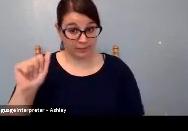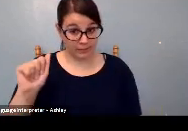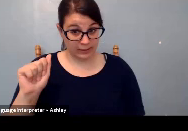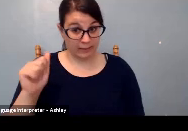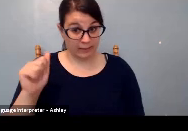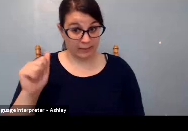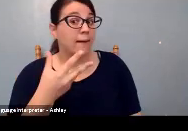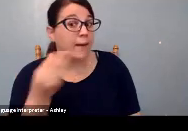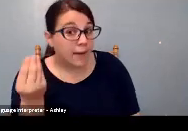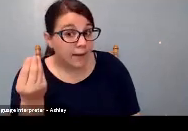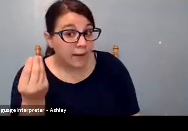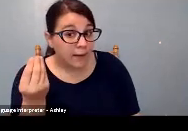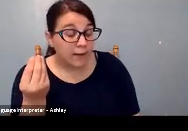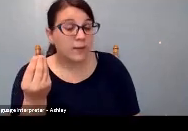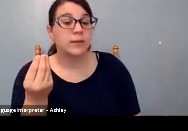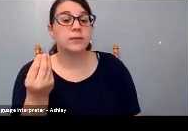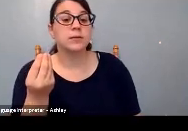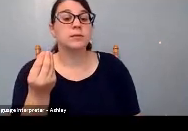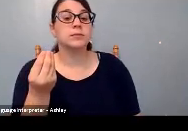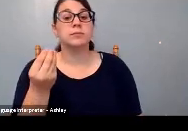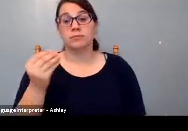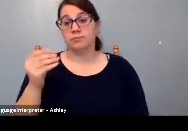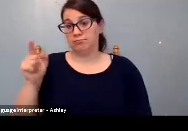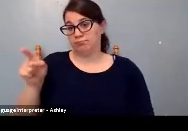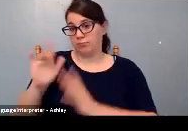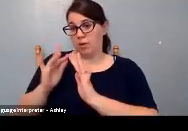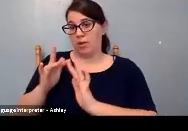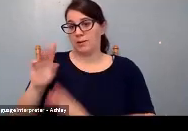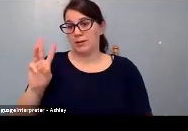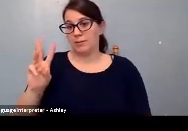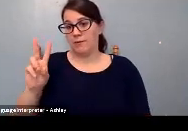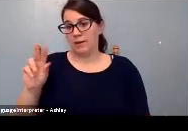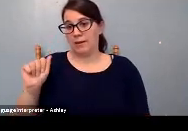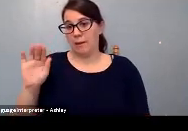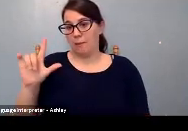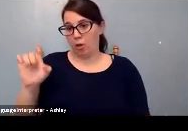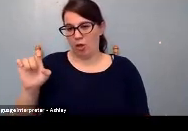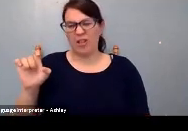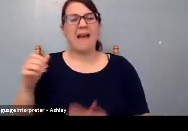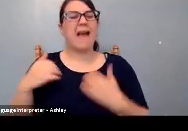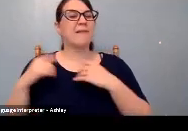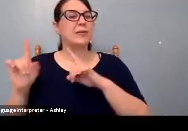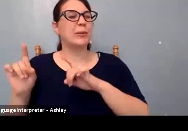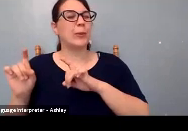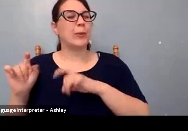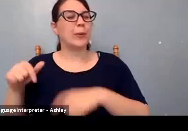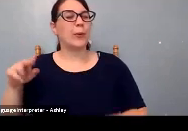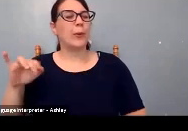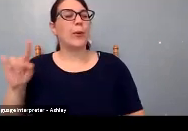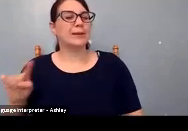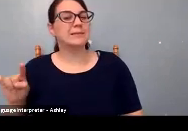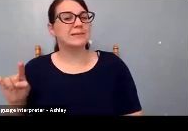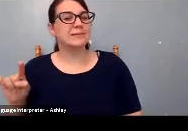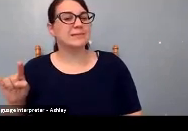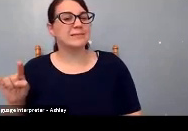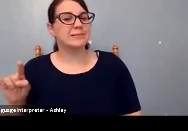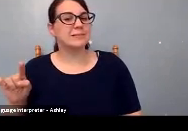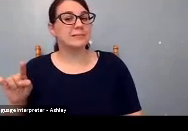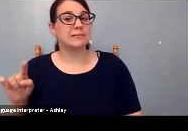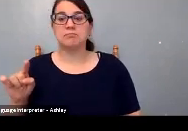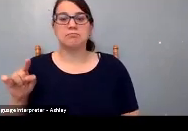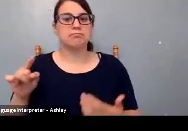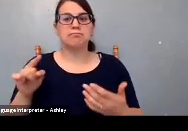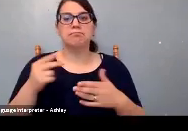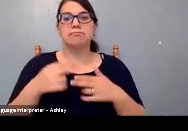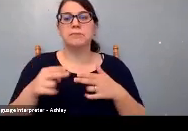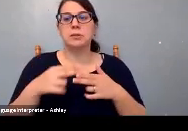tip. So at the WVABLE.com website, there is an eligibility quiz. It is a quick series of yes or no questions